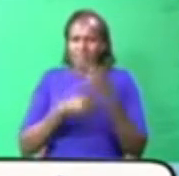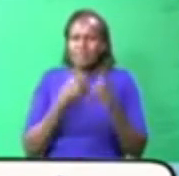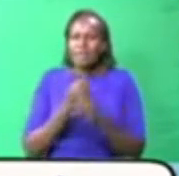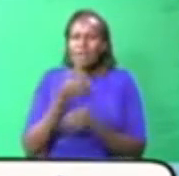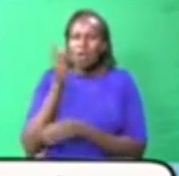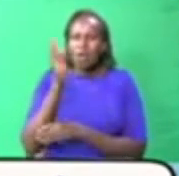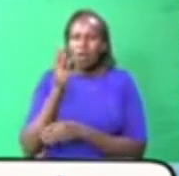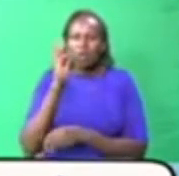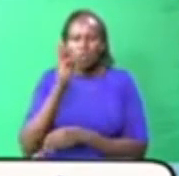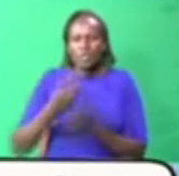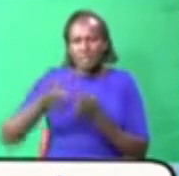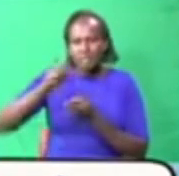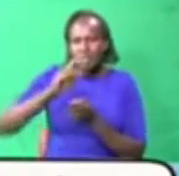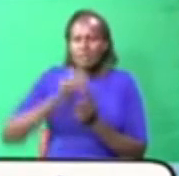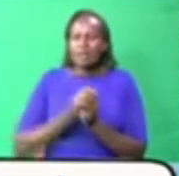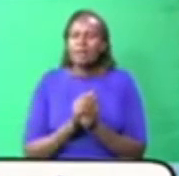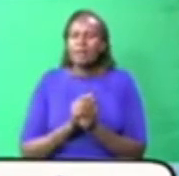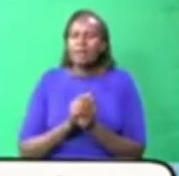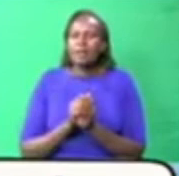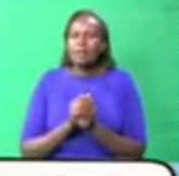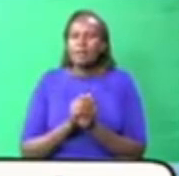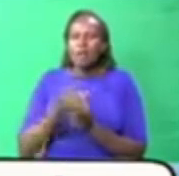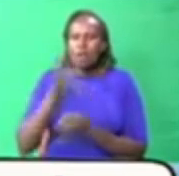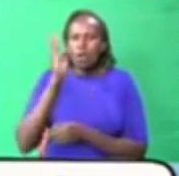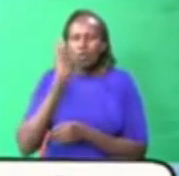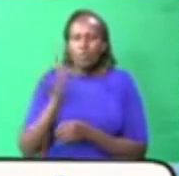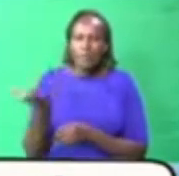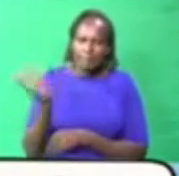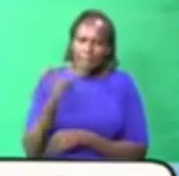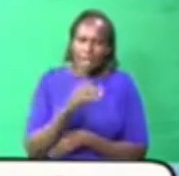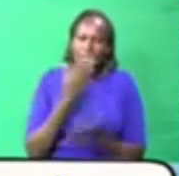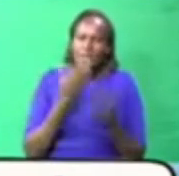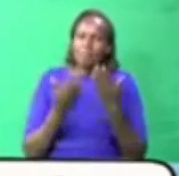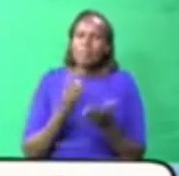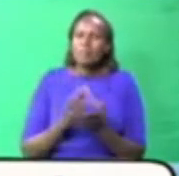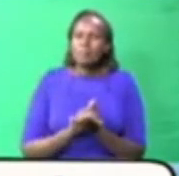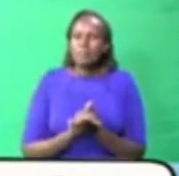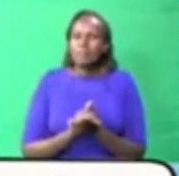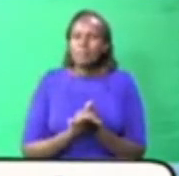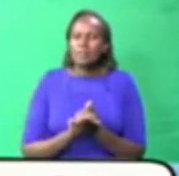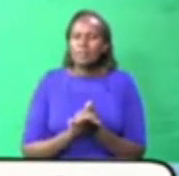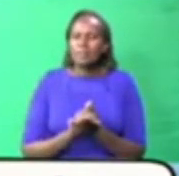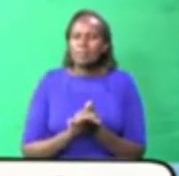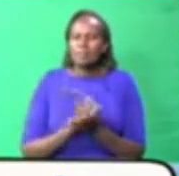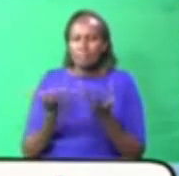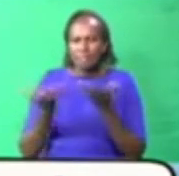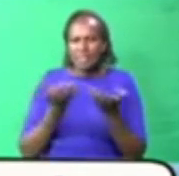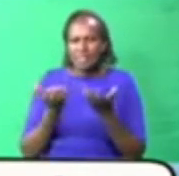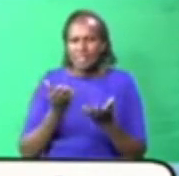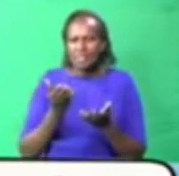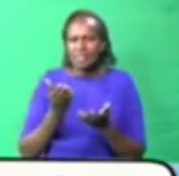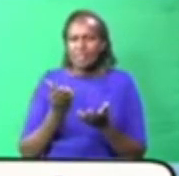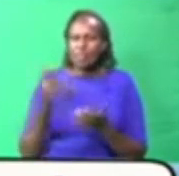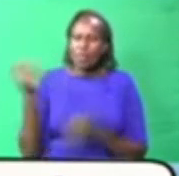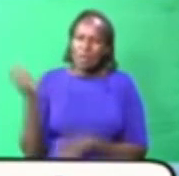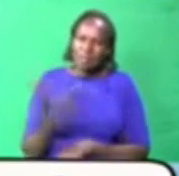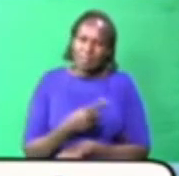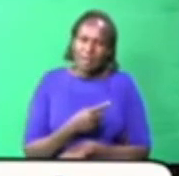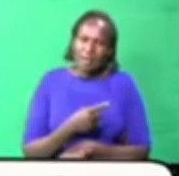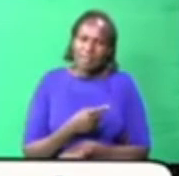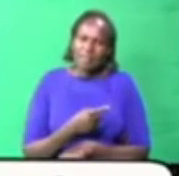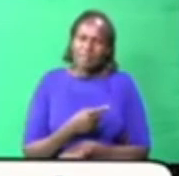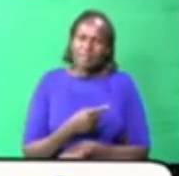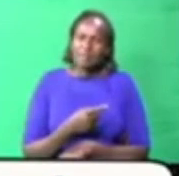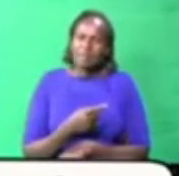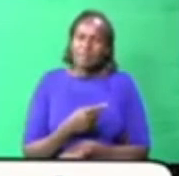to increase your honor. God is going to restore. Maybe we went to Biashara Zetu in the last 1 month, the last few weeks.